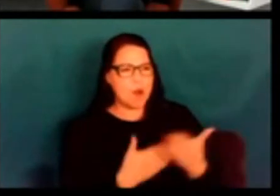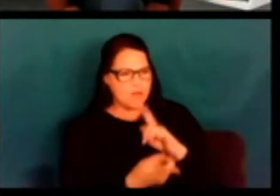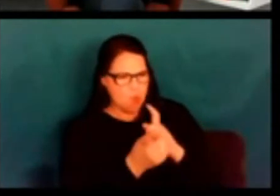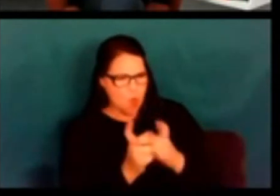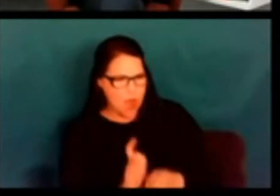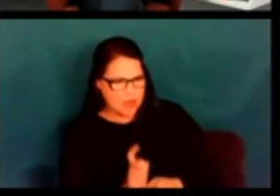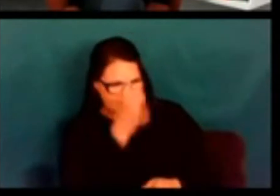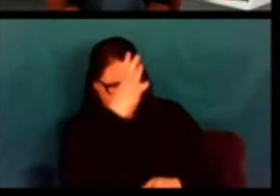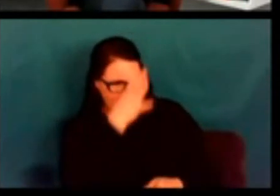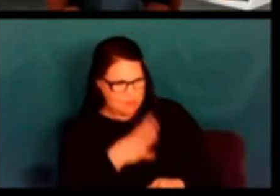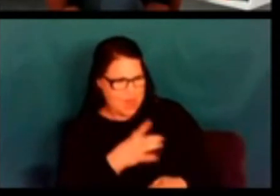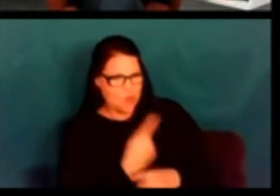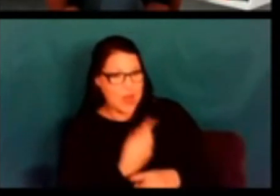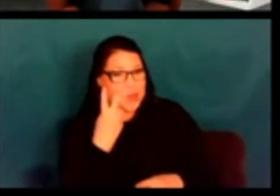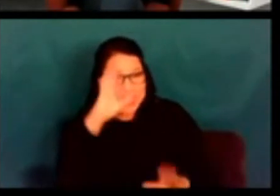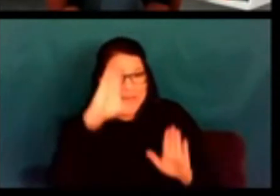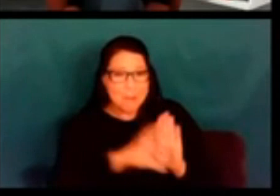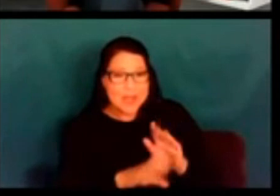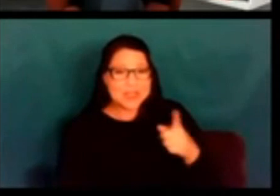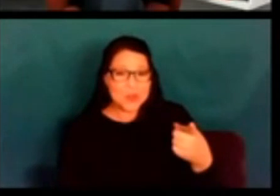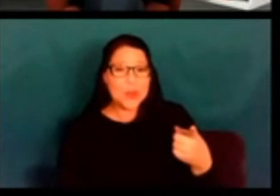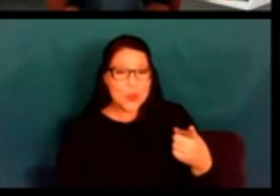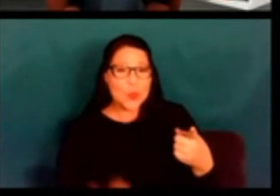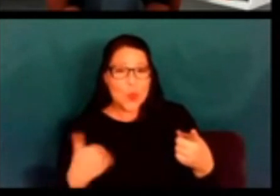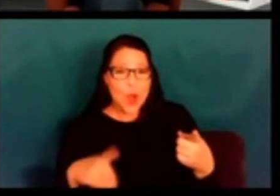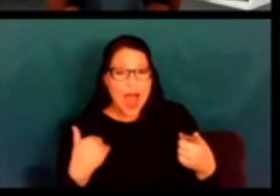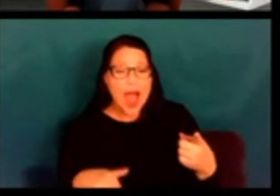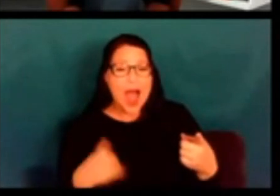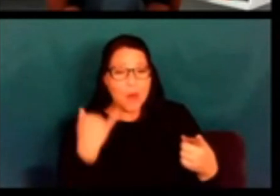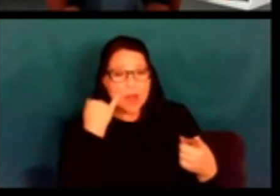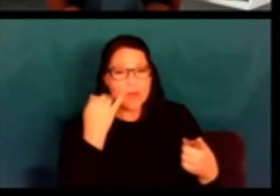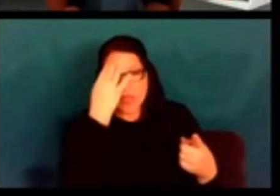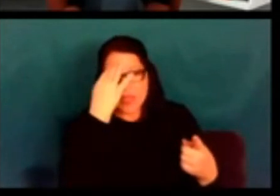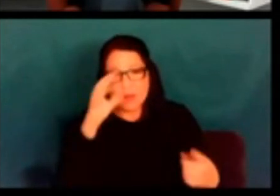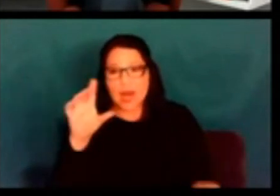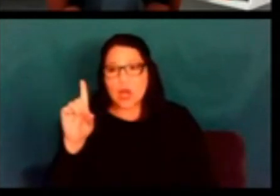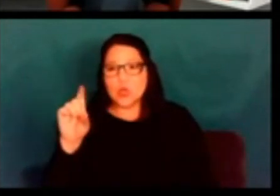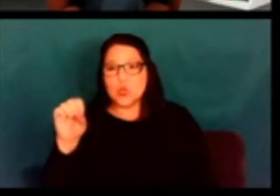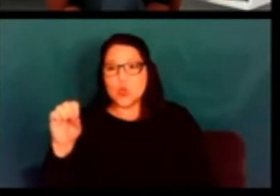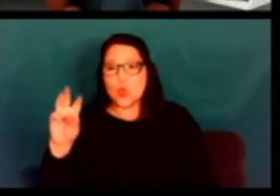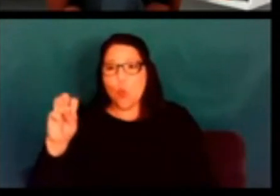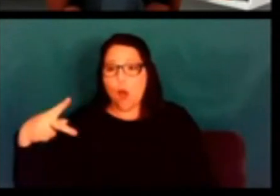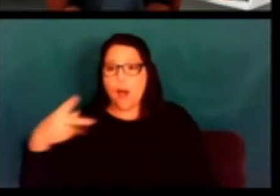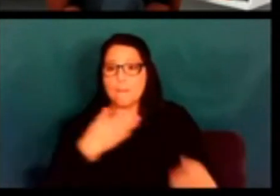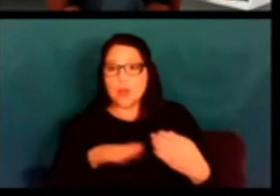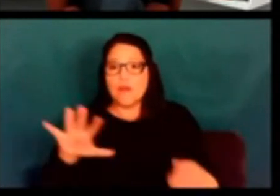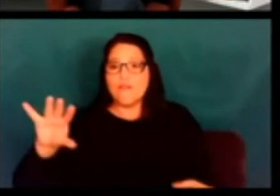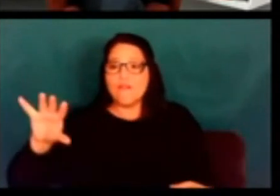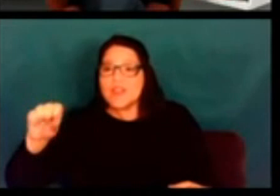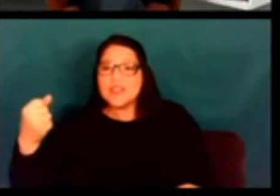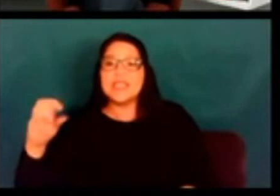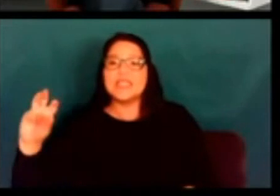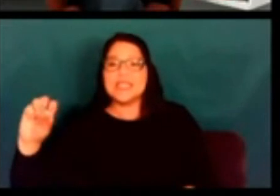right? Because look at that picture. If we go back to you as a doo-wop musician in the 50s and move through